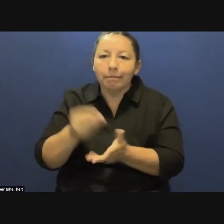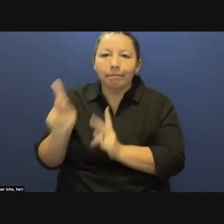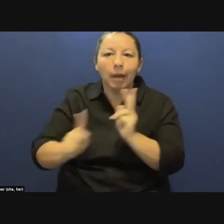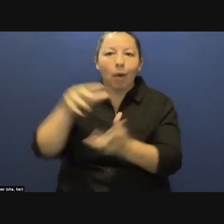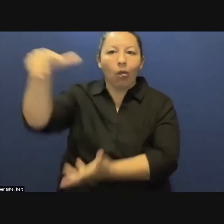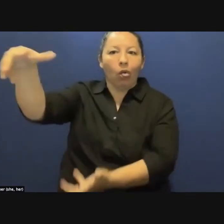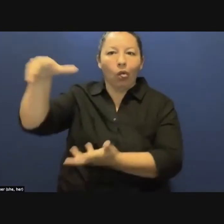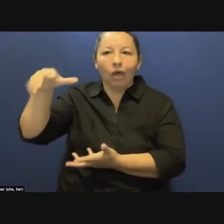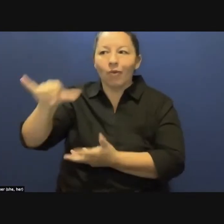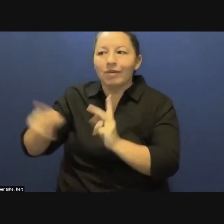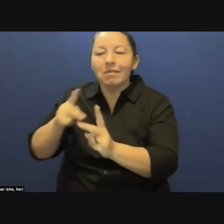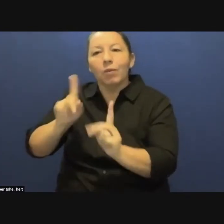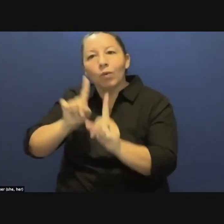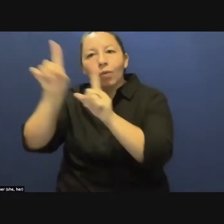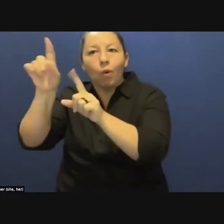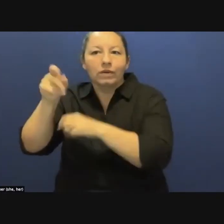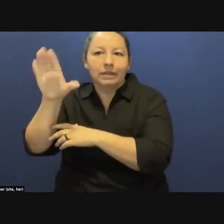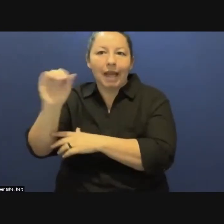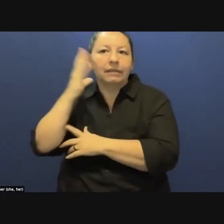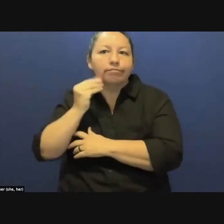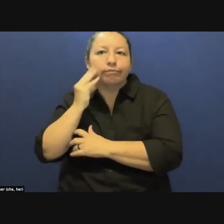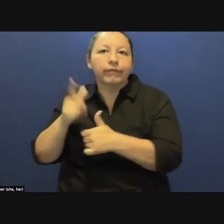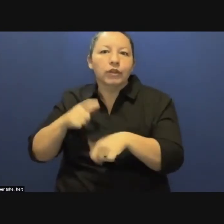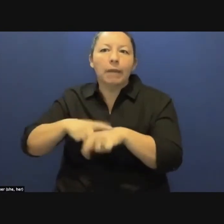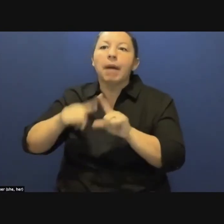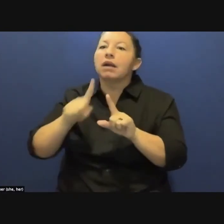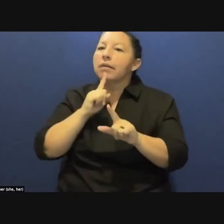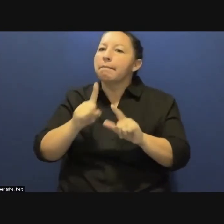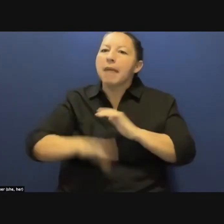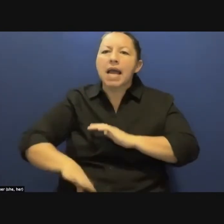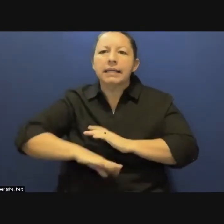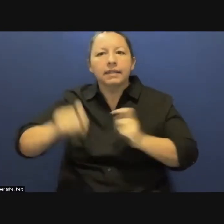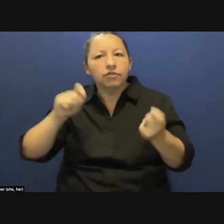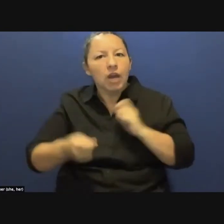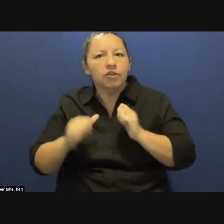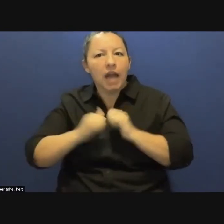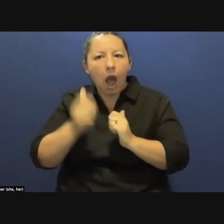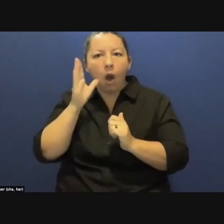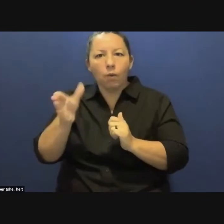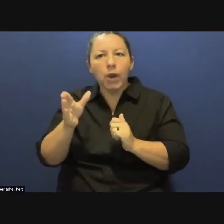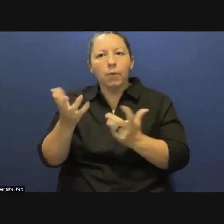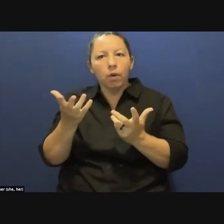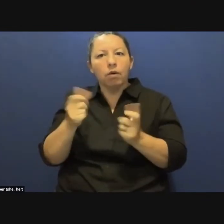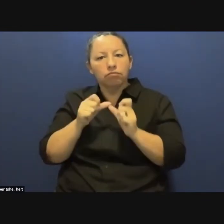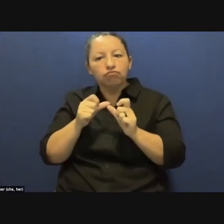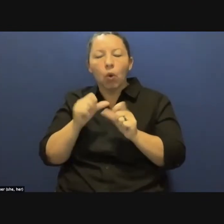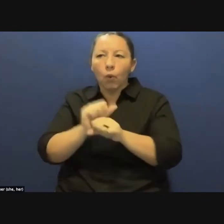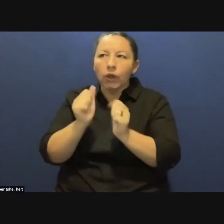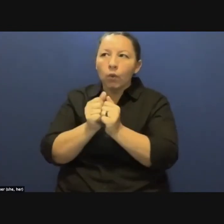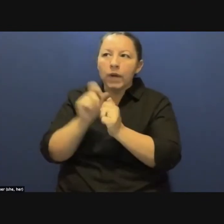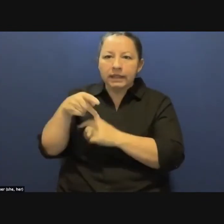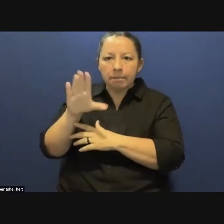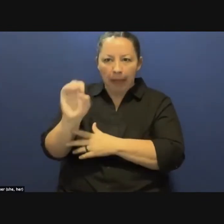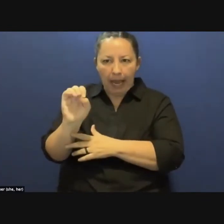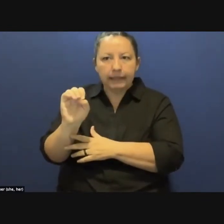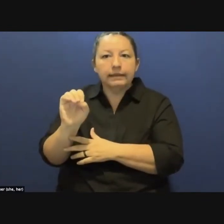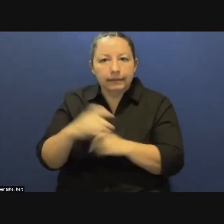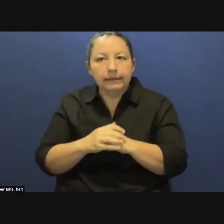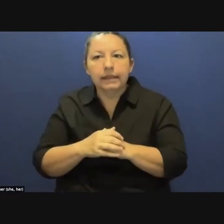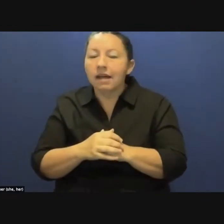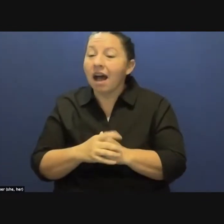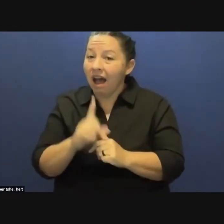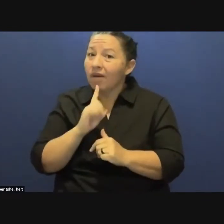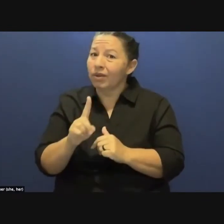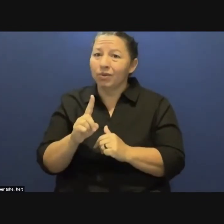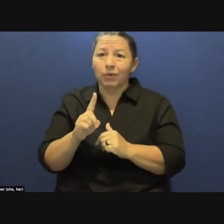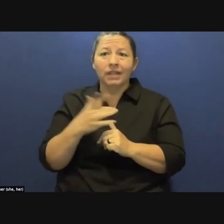It's a fundamental change in the way we're going to be doing space. I was particularly touched, as I know so